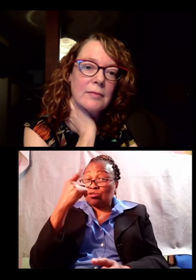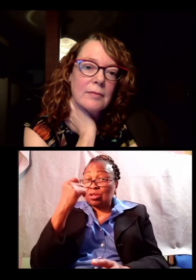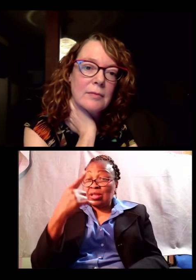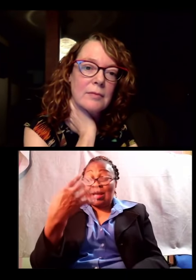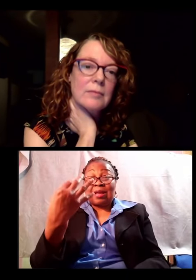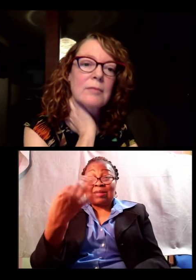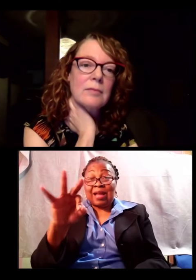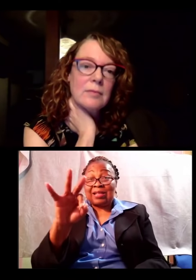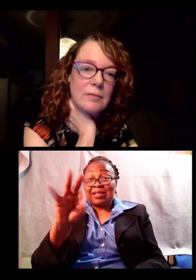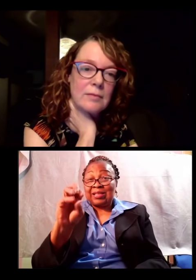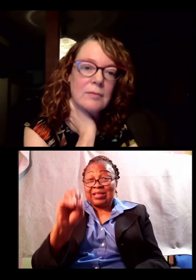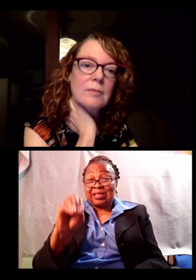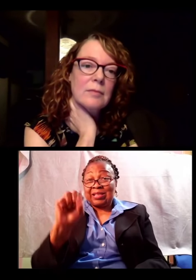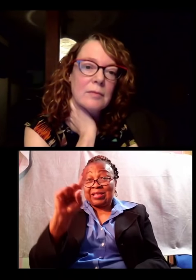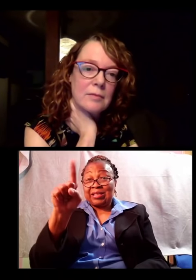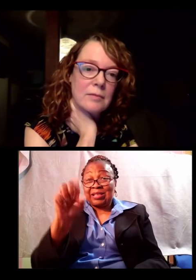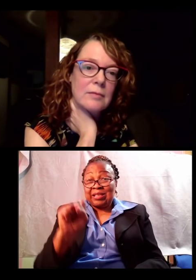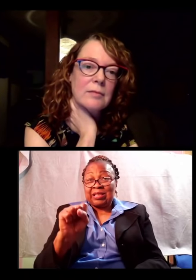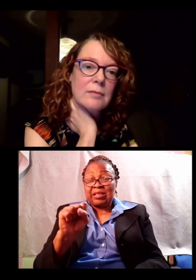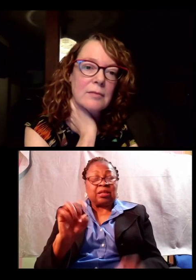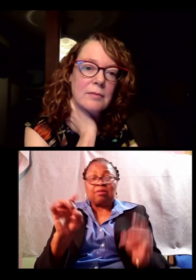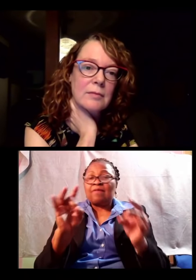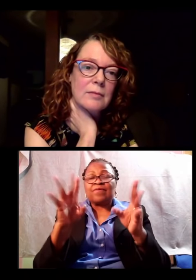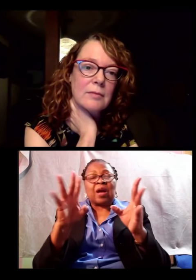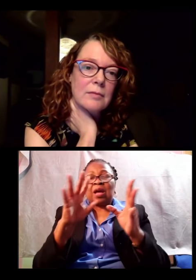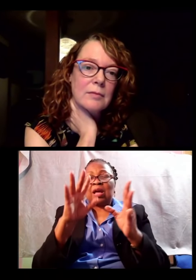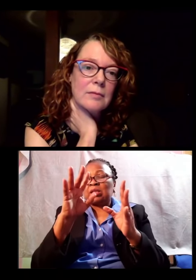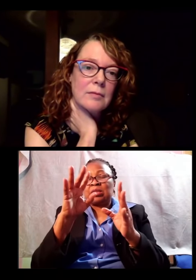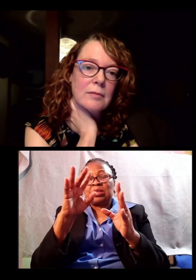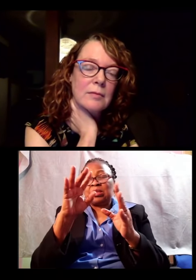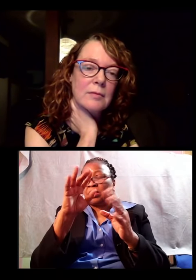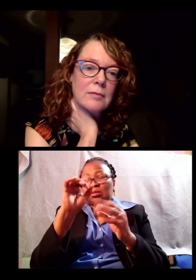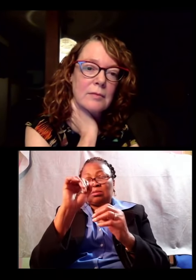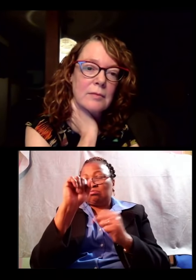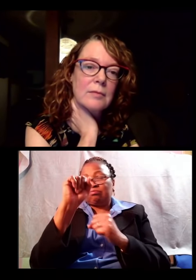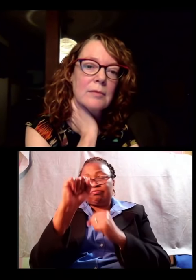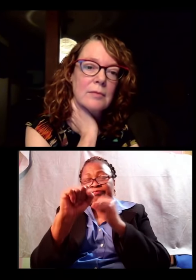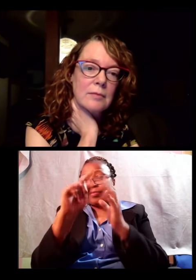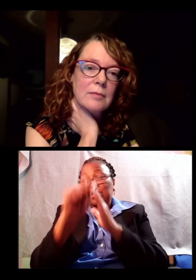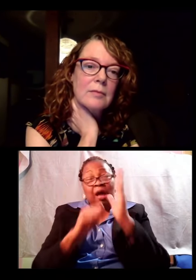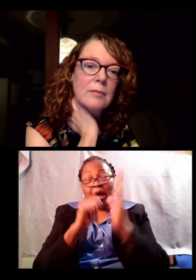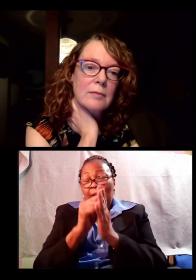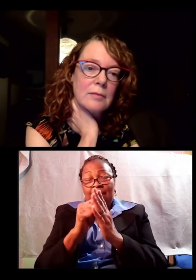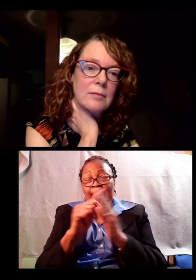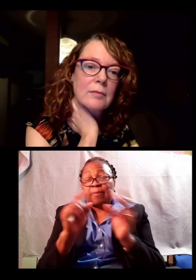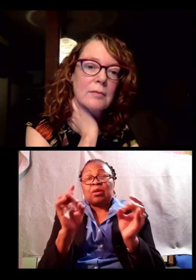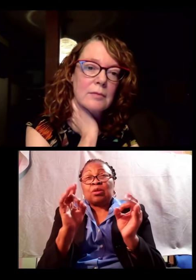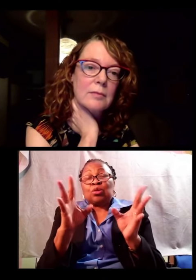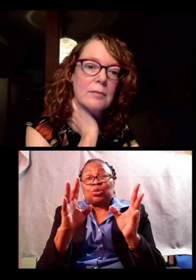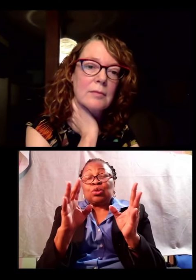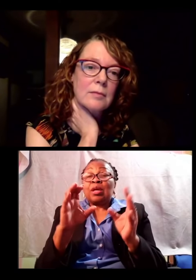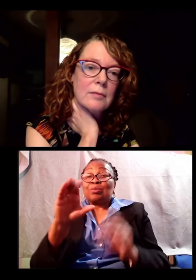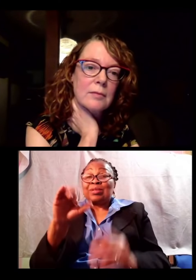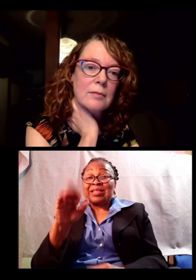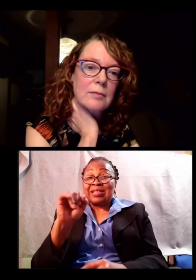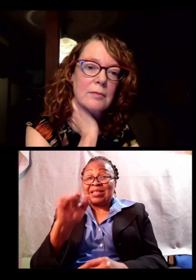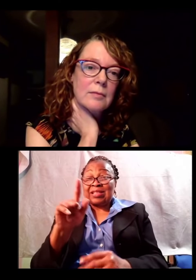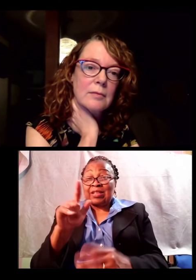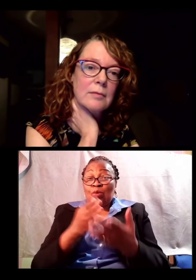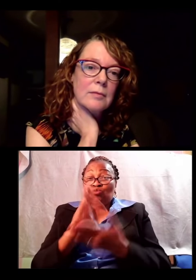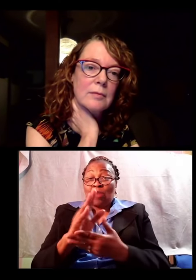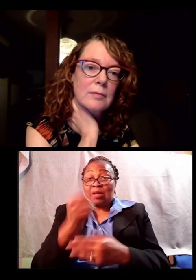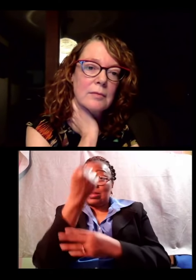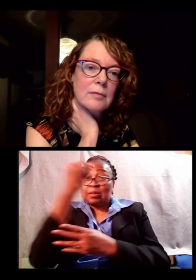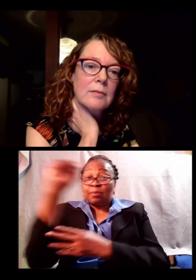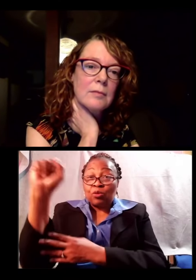decade. It was a decade of turmoil, very rapid change. It was a civil rights movement. It was the